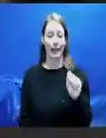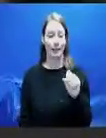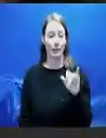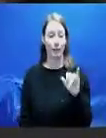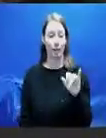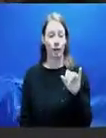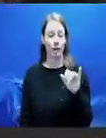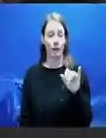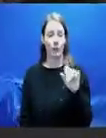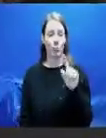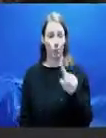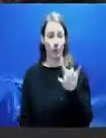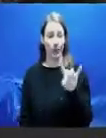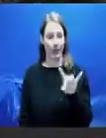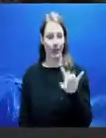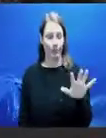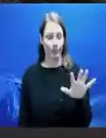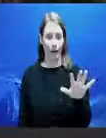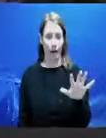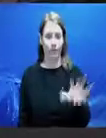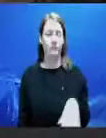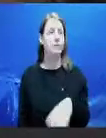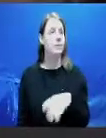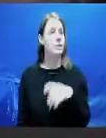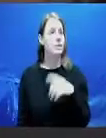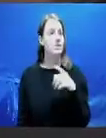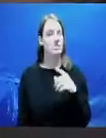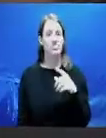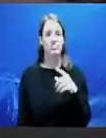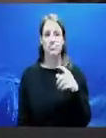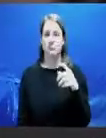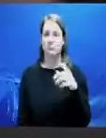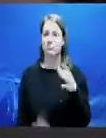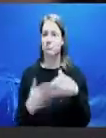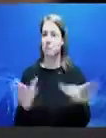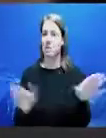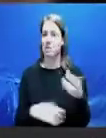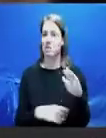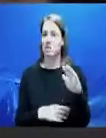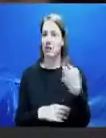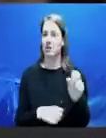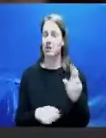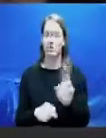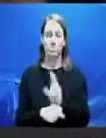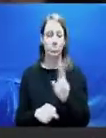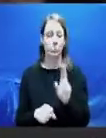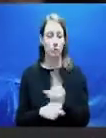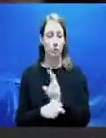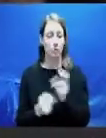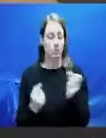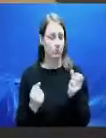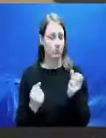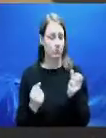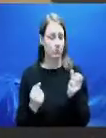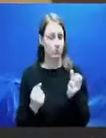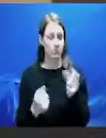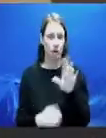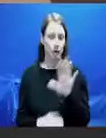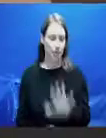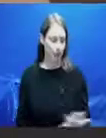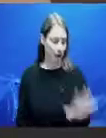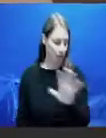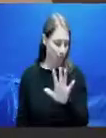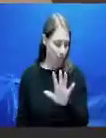students. For today's lesson, Emerald looked at the 6th grade Common Core standard on statistics and probability and used techniques she's learned